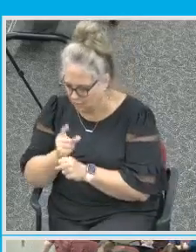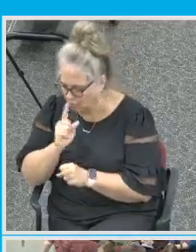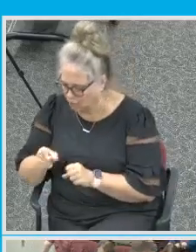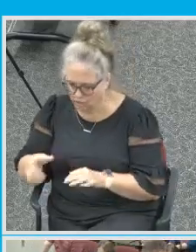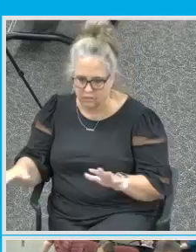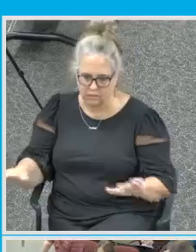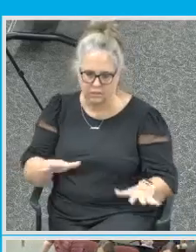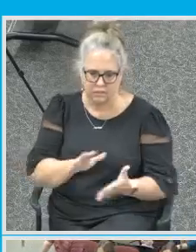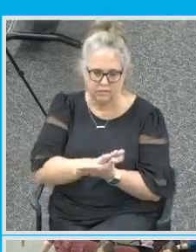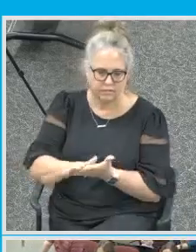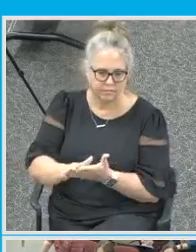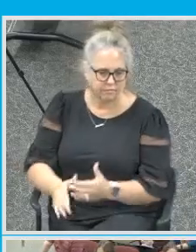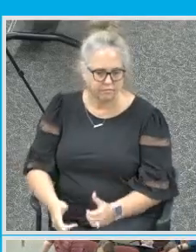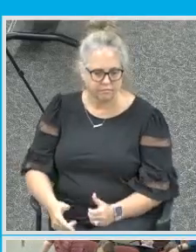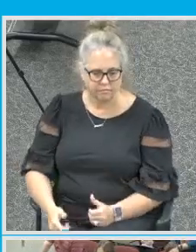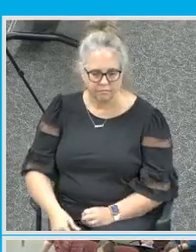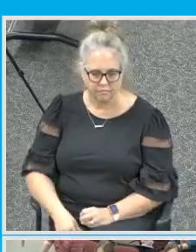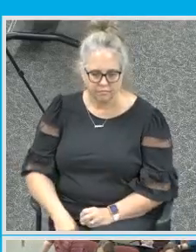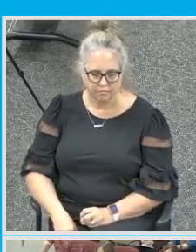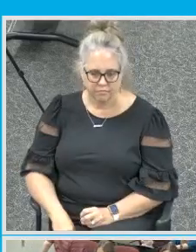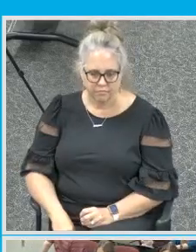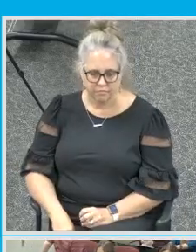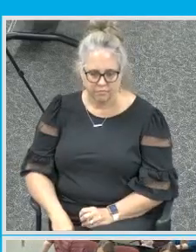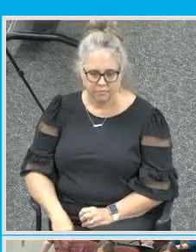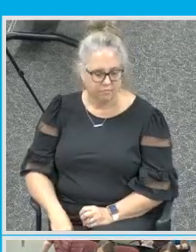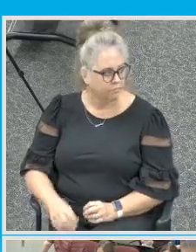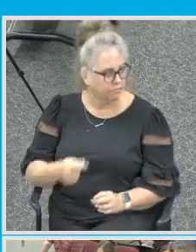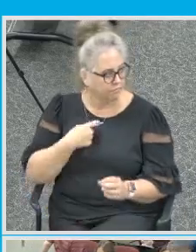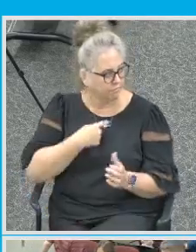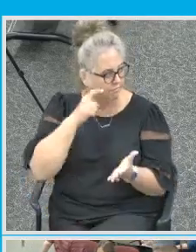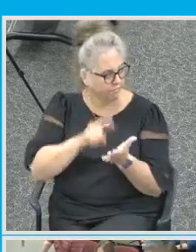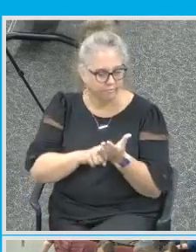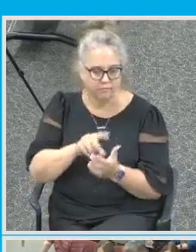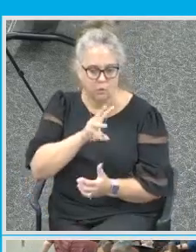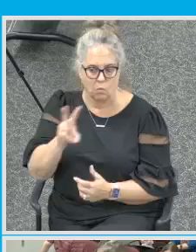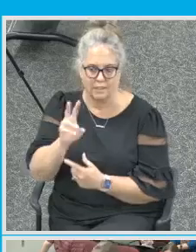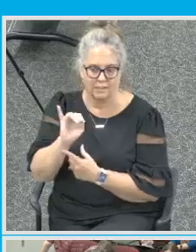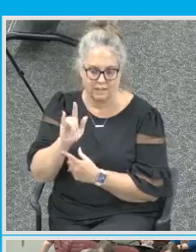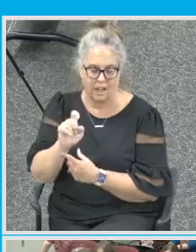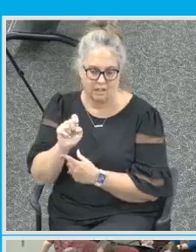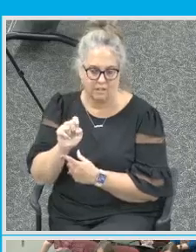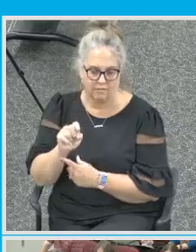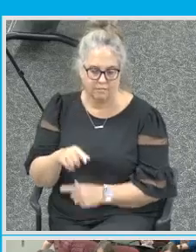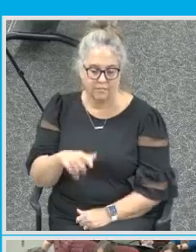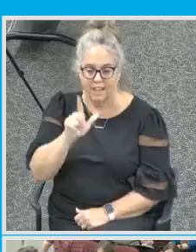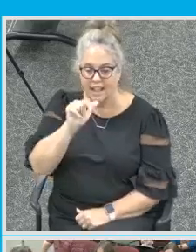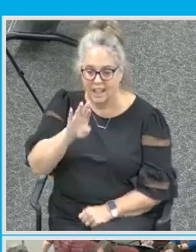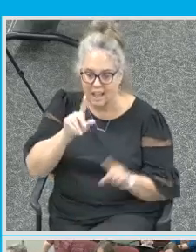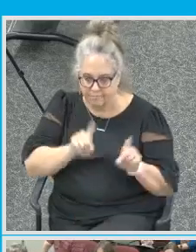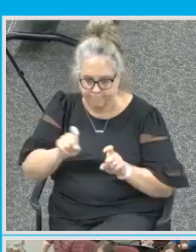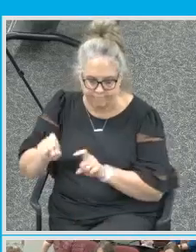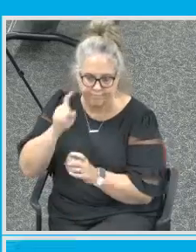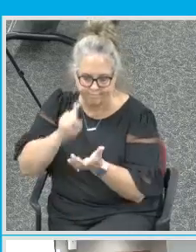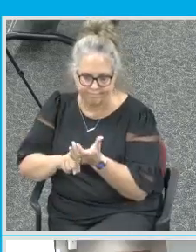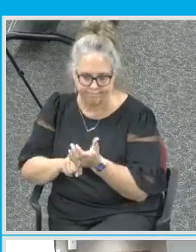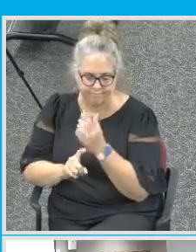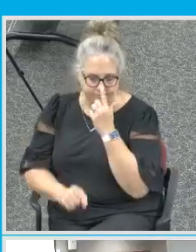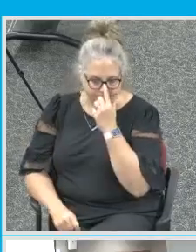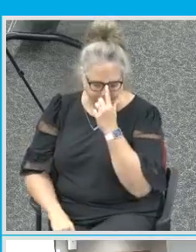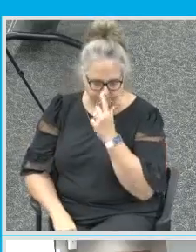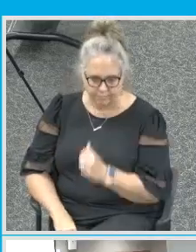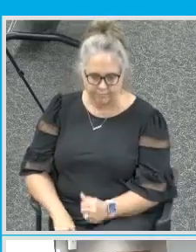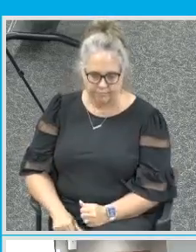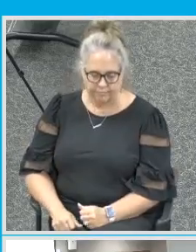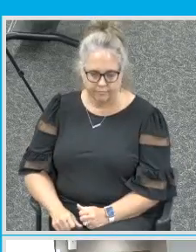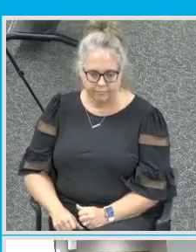a lot of West Nile cases, but basically a lot of this testing is done at the CDPHE lab, and in a report that they released last